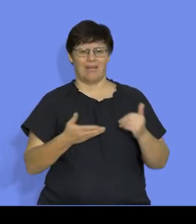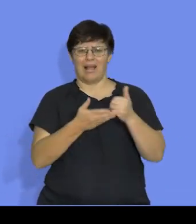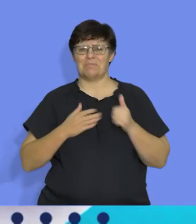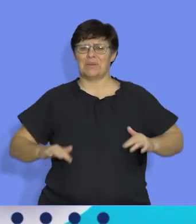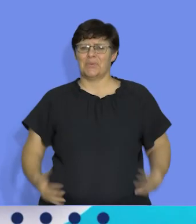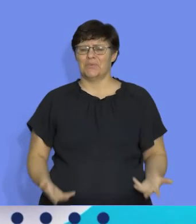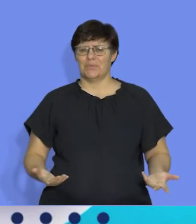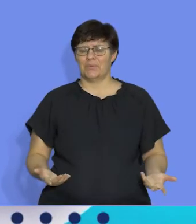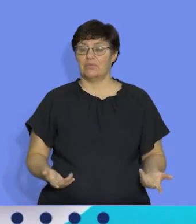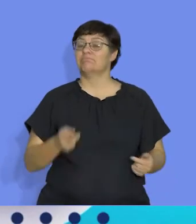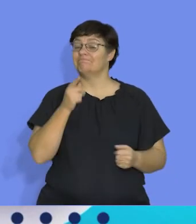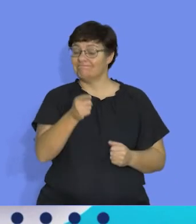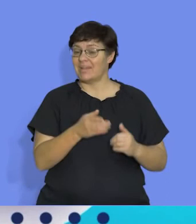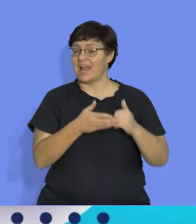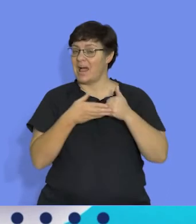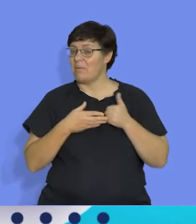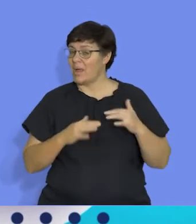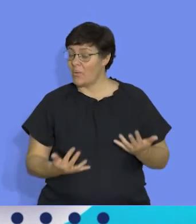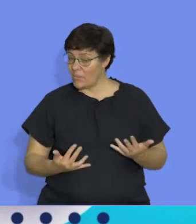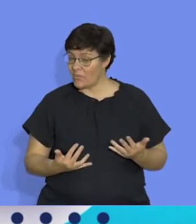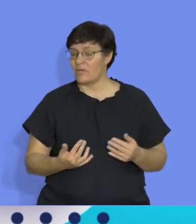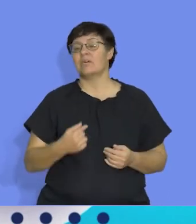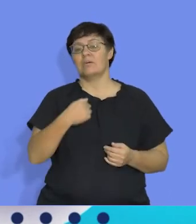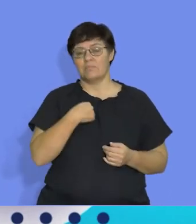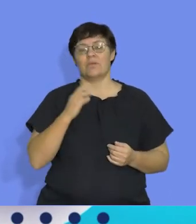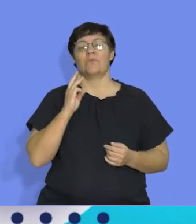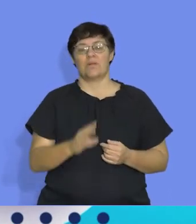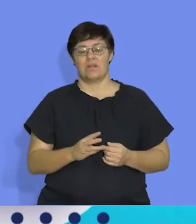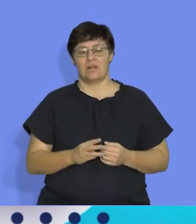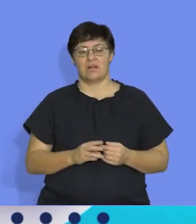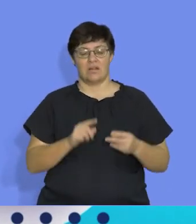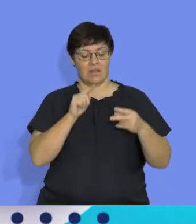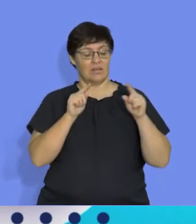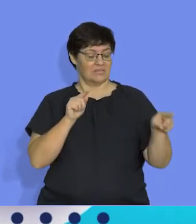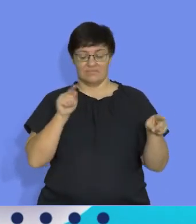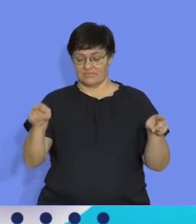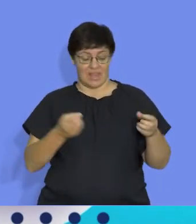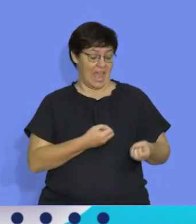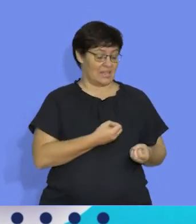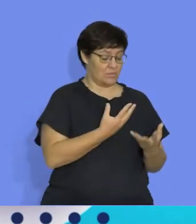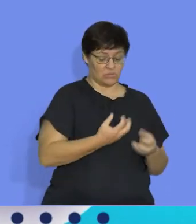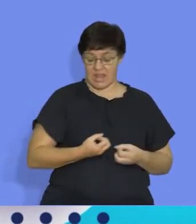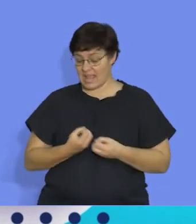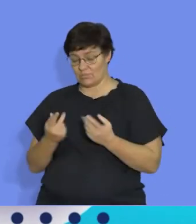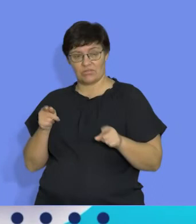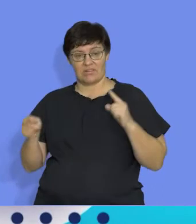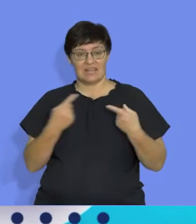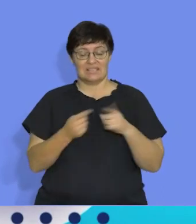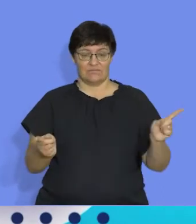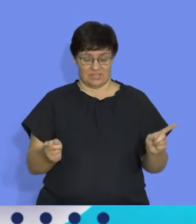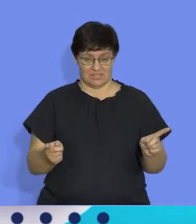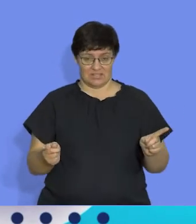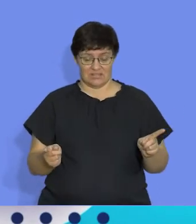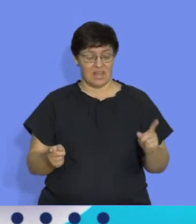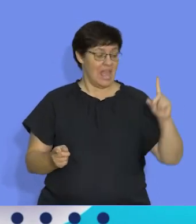me? This is going to help me because I'm going to end up with two different expressions for the ratio that